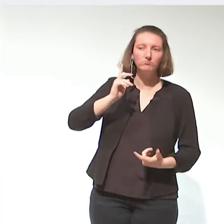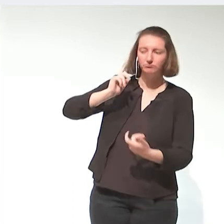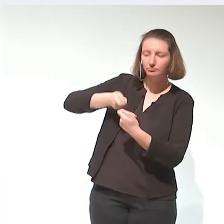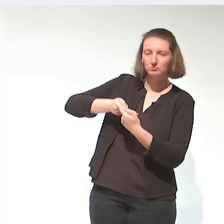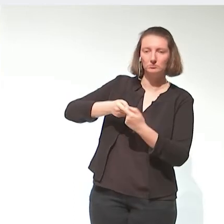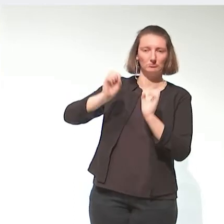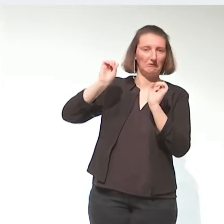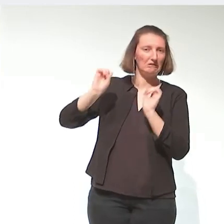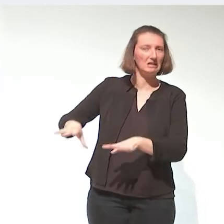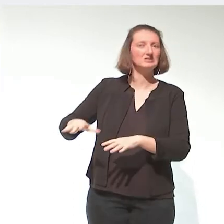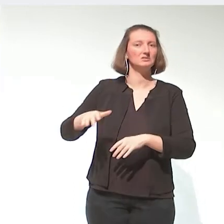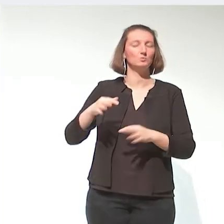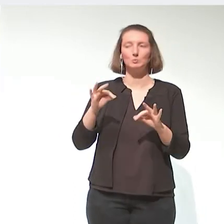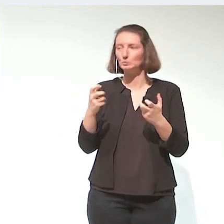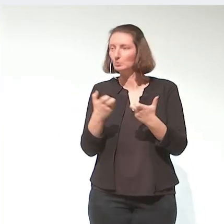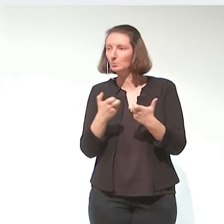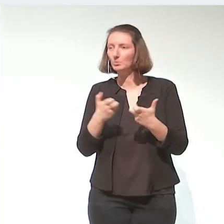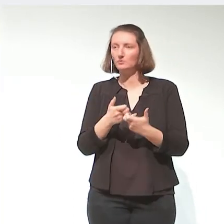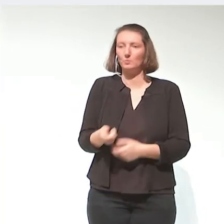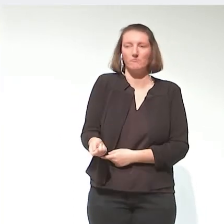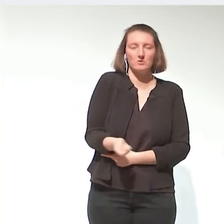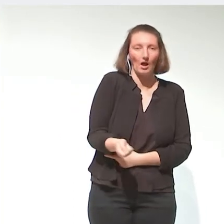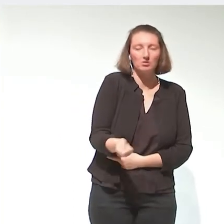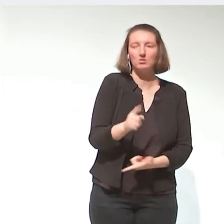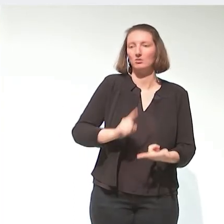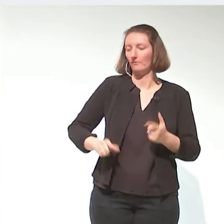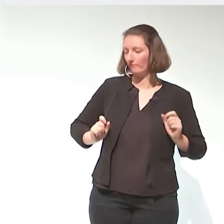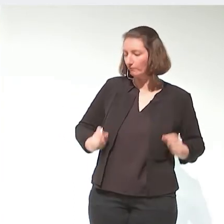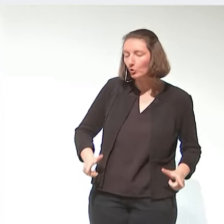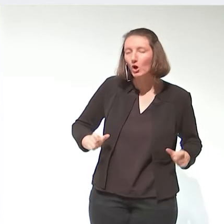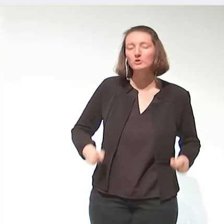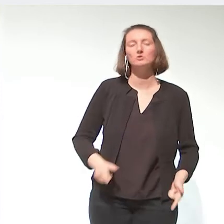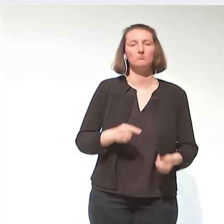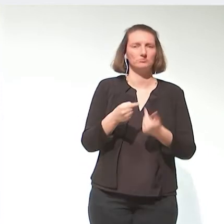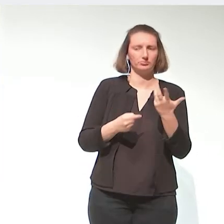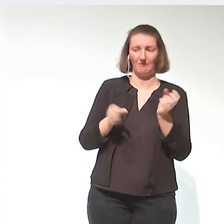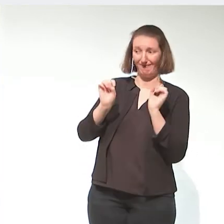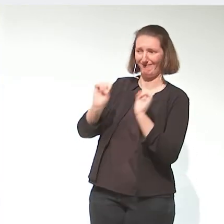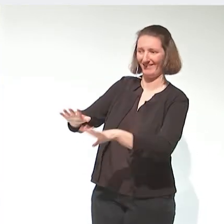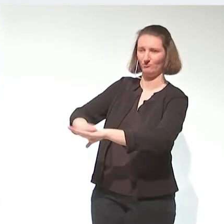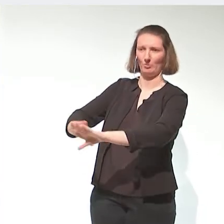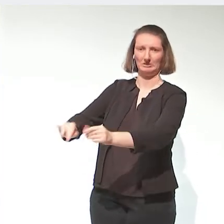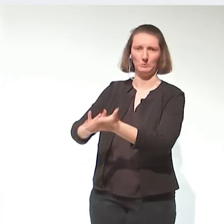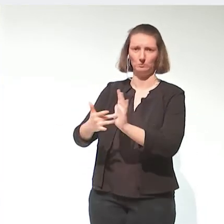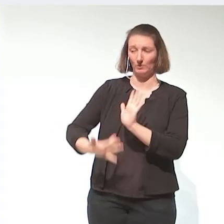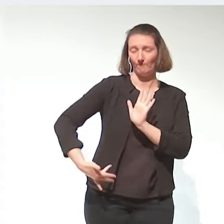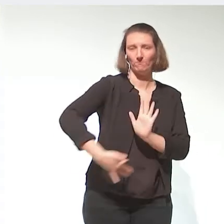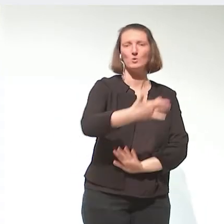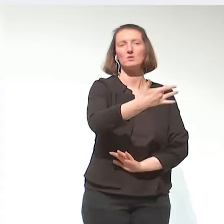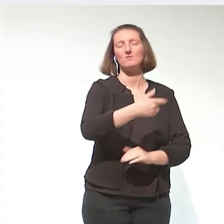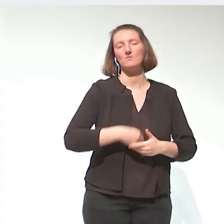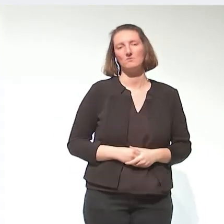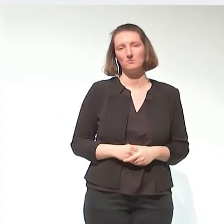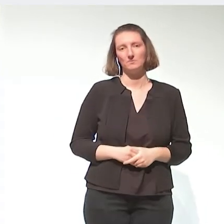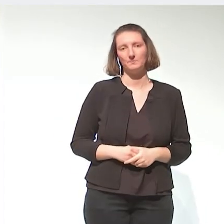canes, etc. So in the border, we